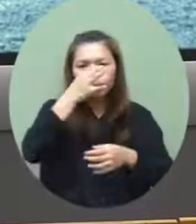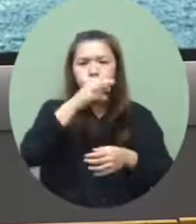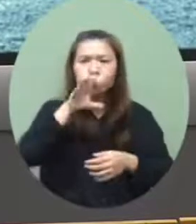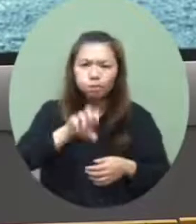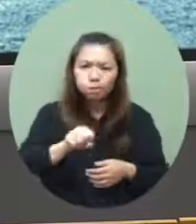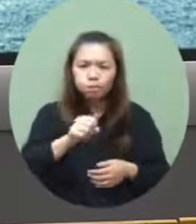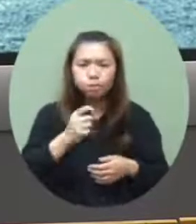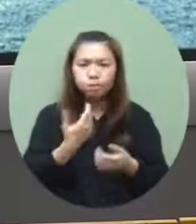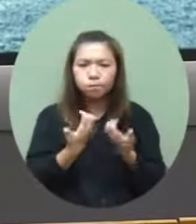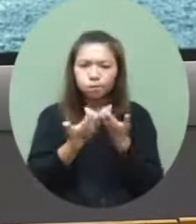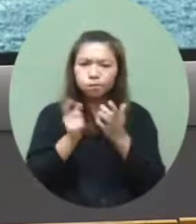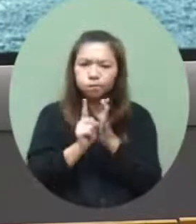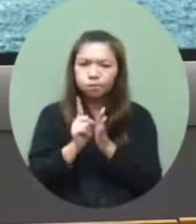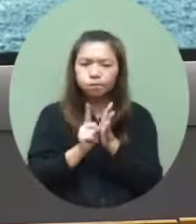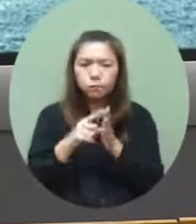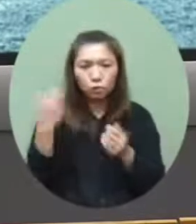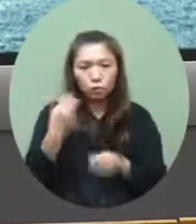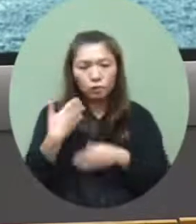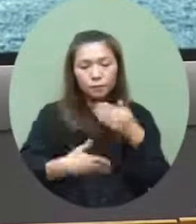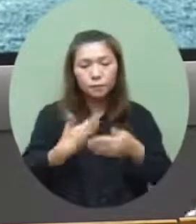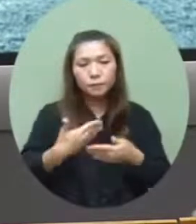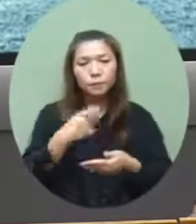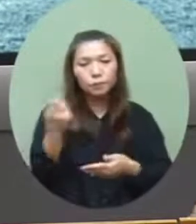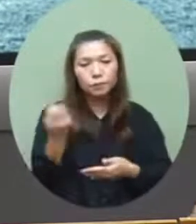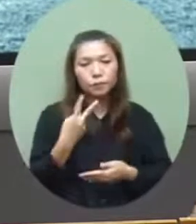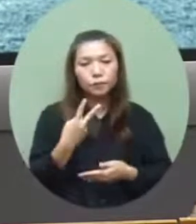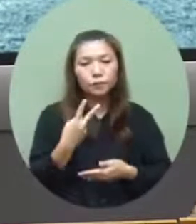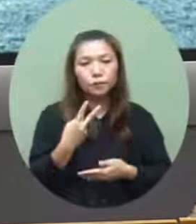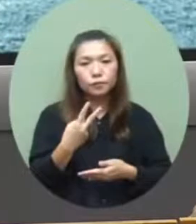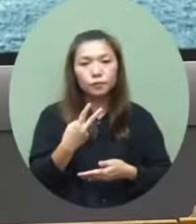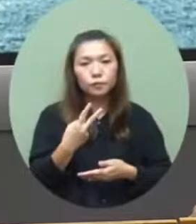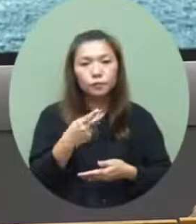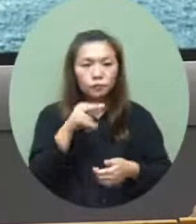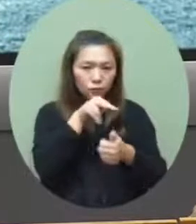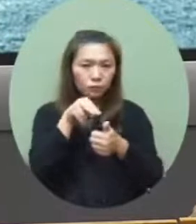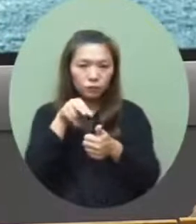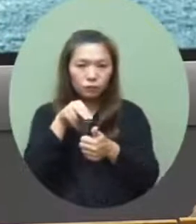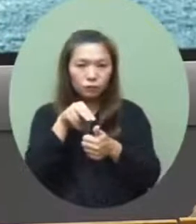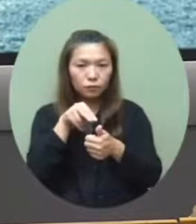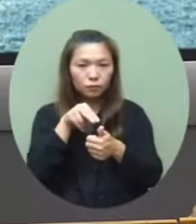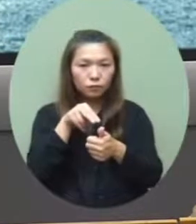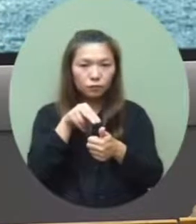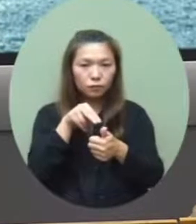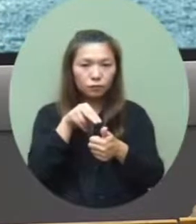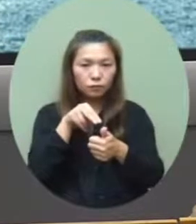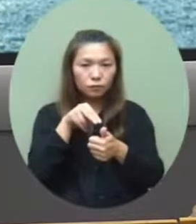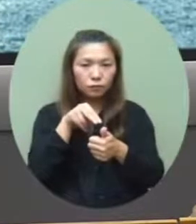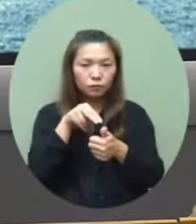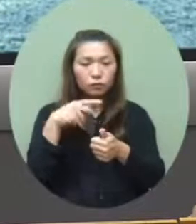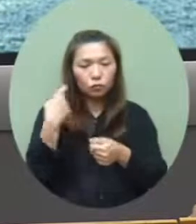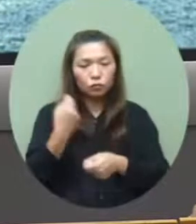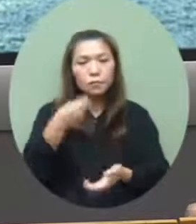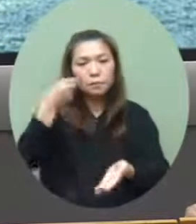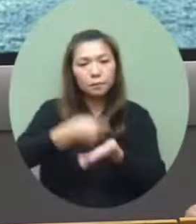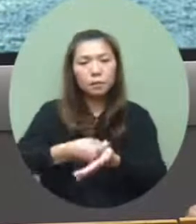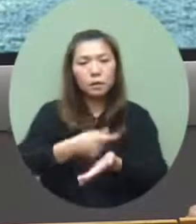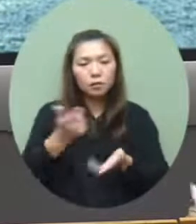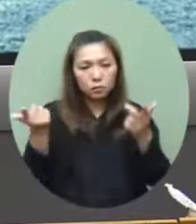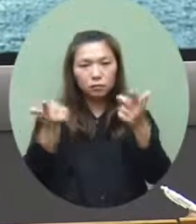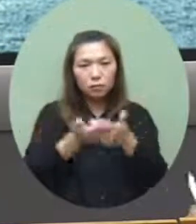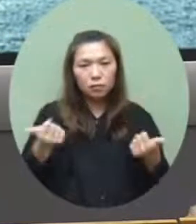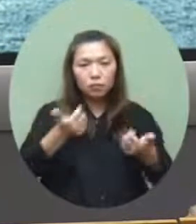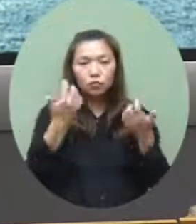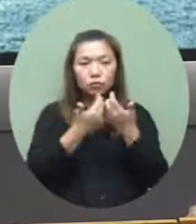we will monitor the utilization of the medicine, and we will